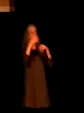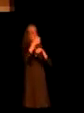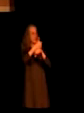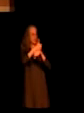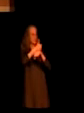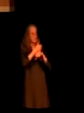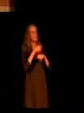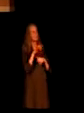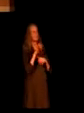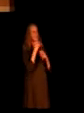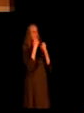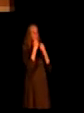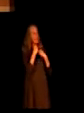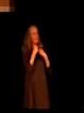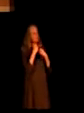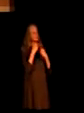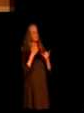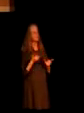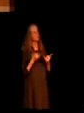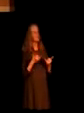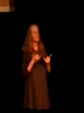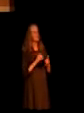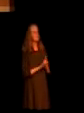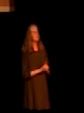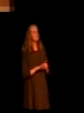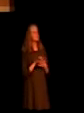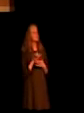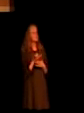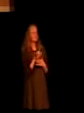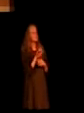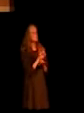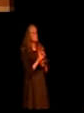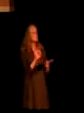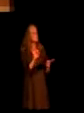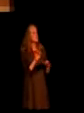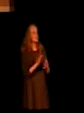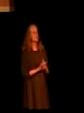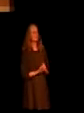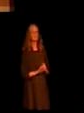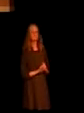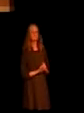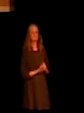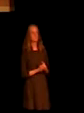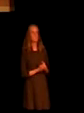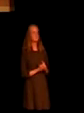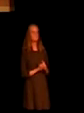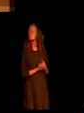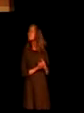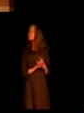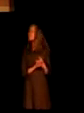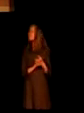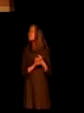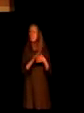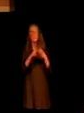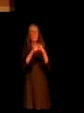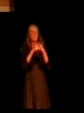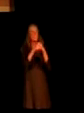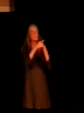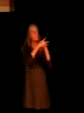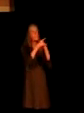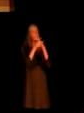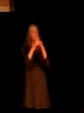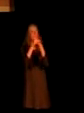tremendously valuable because it's basically free. I mean, these little sensors, they go